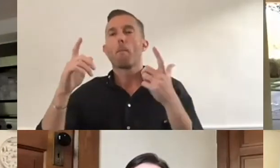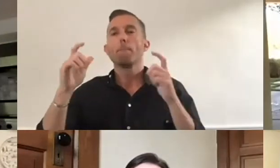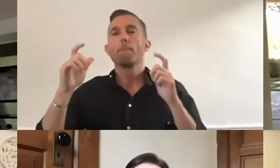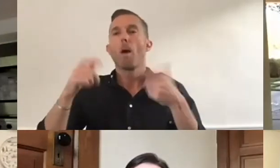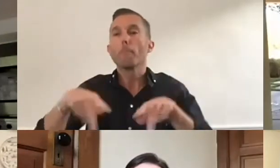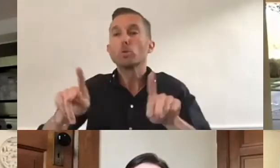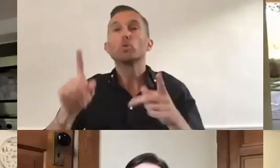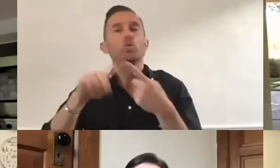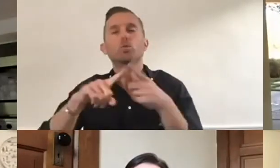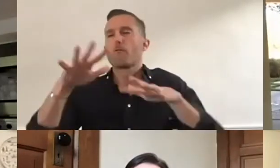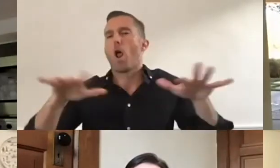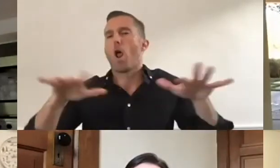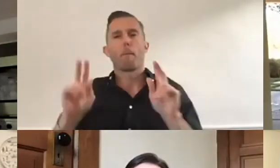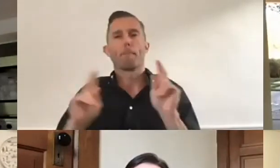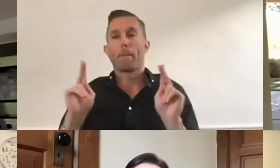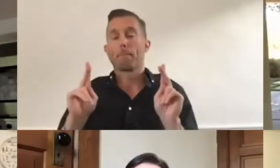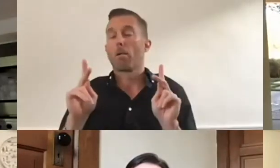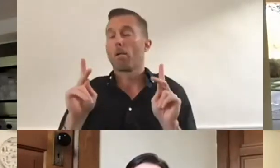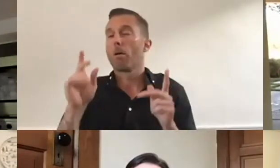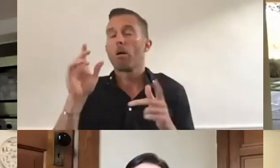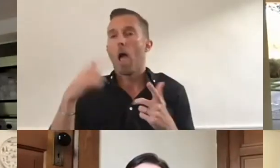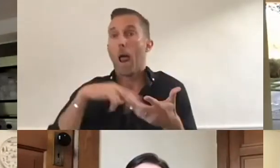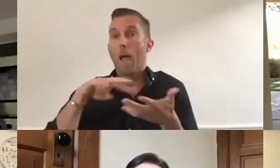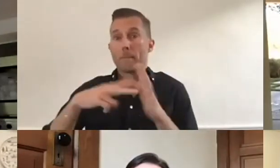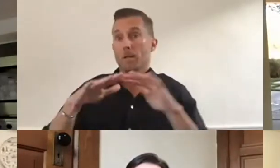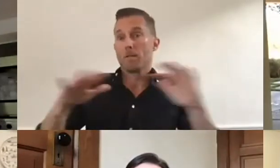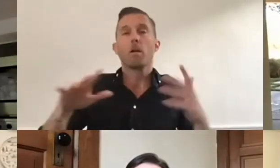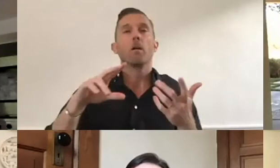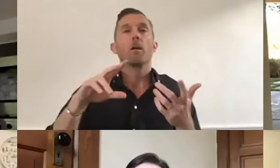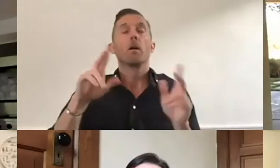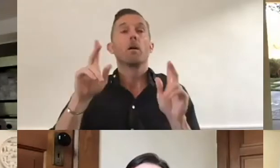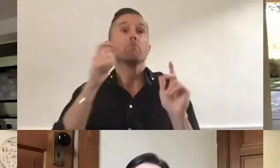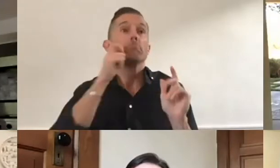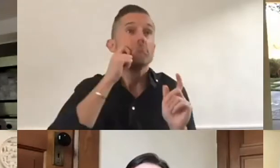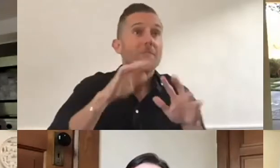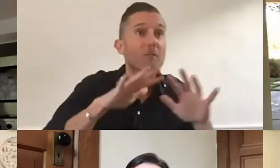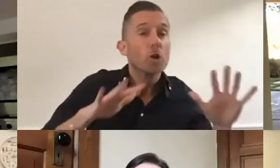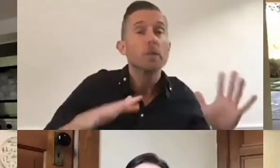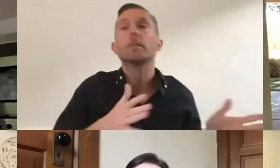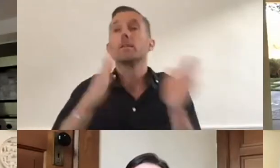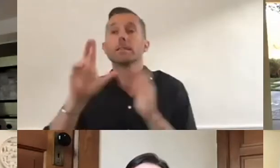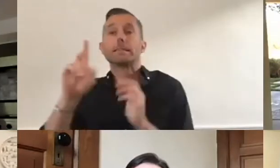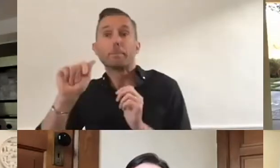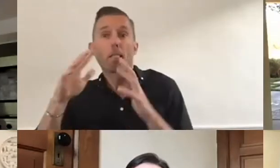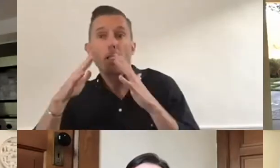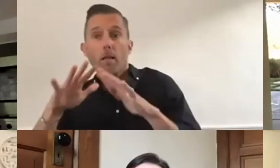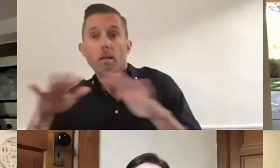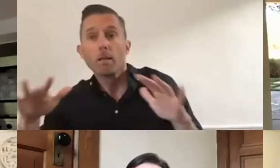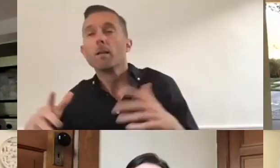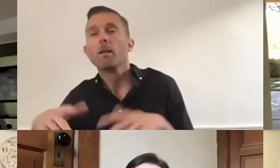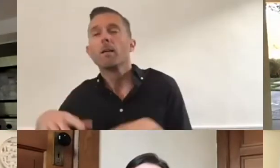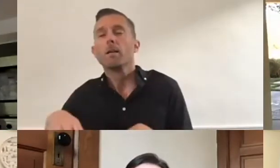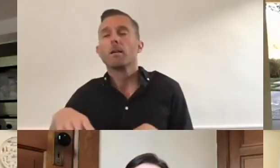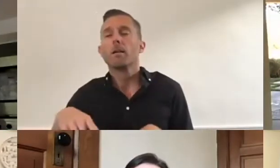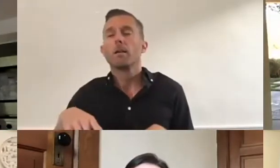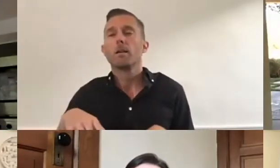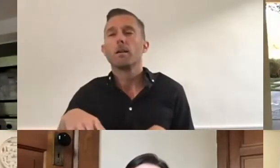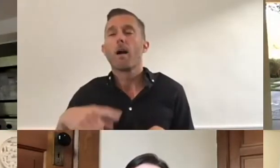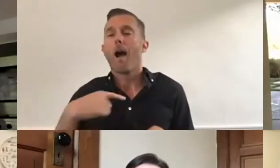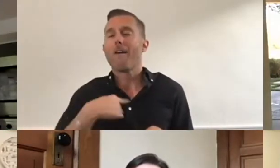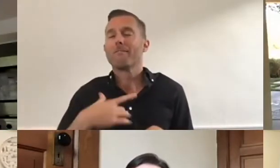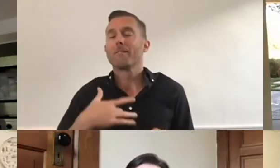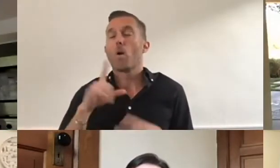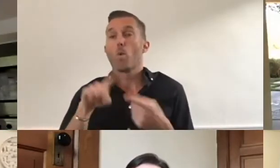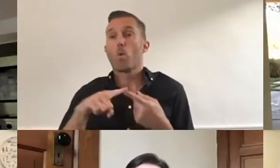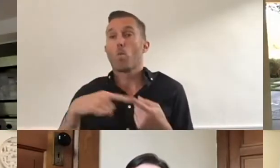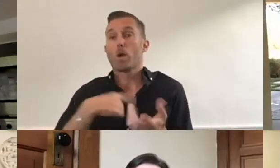whether that's people with disabilities, people of different ethnic and racial backgrounds, etc. And I do think when we're talking about the